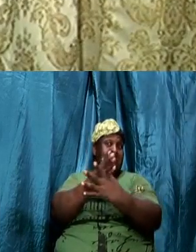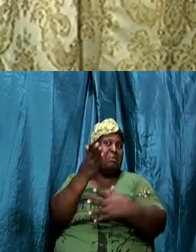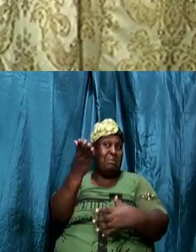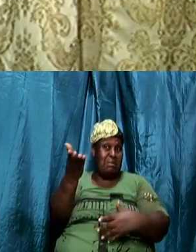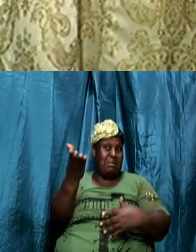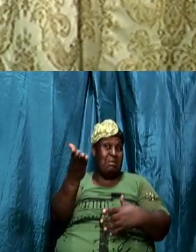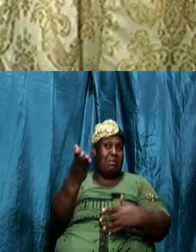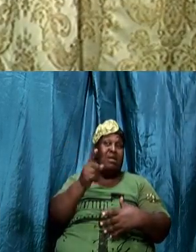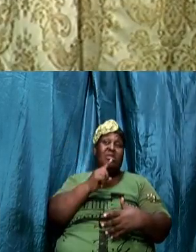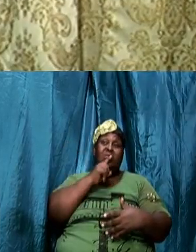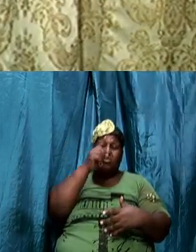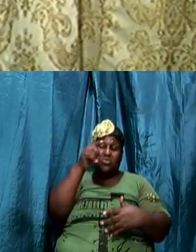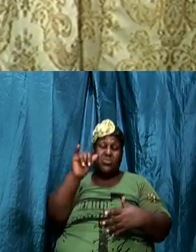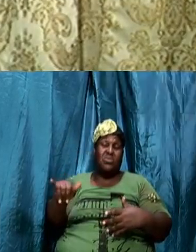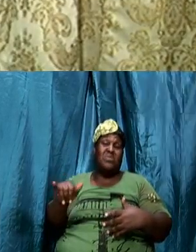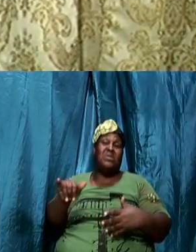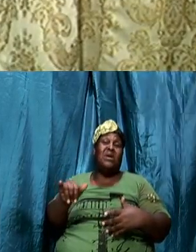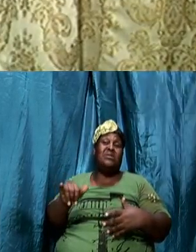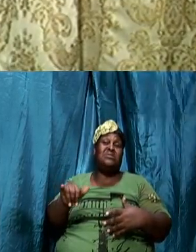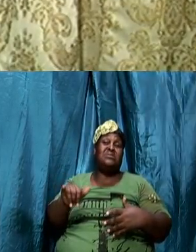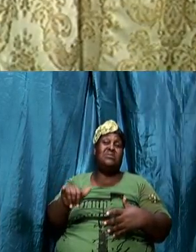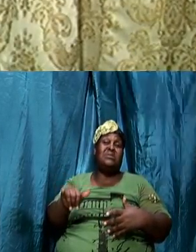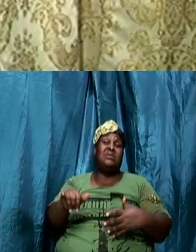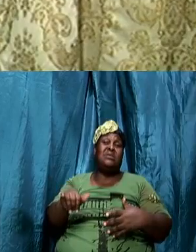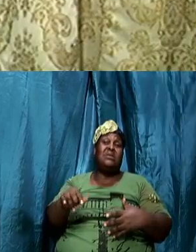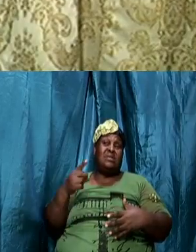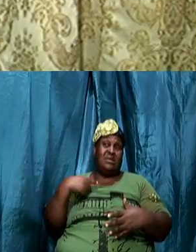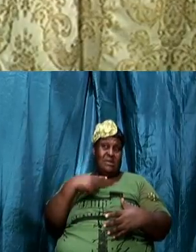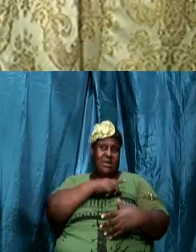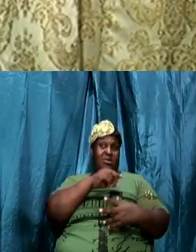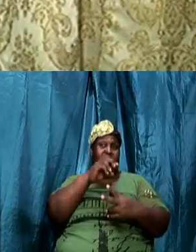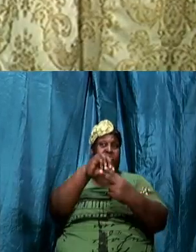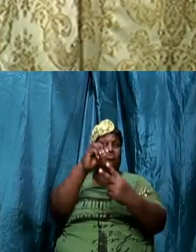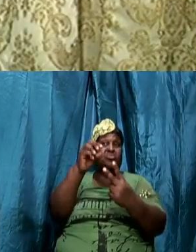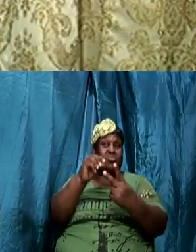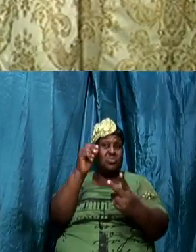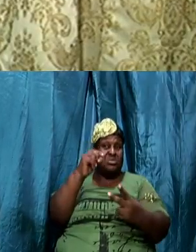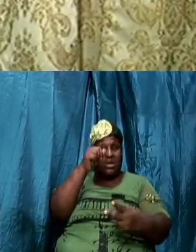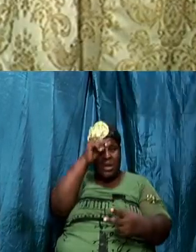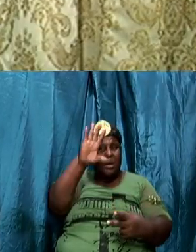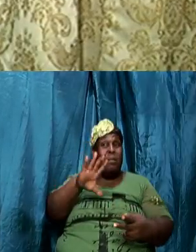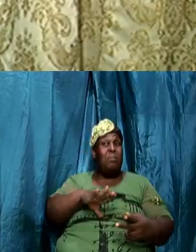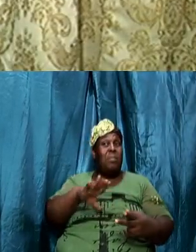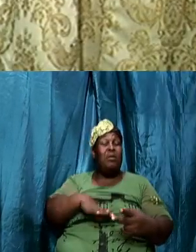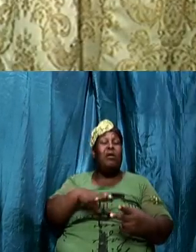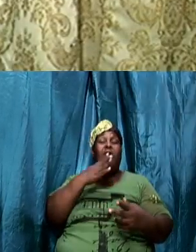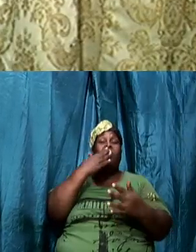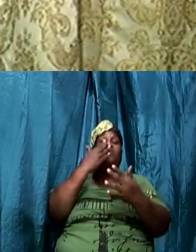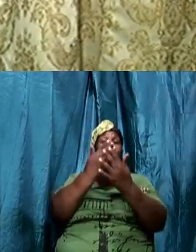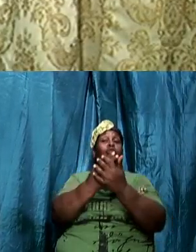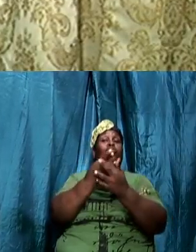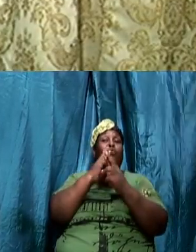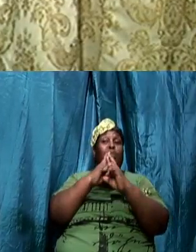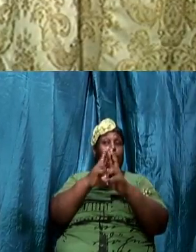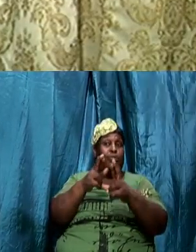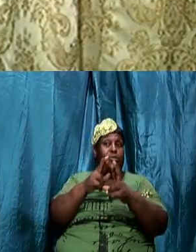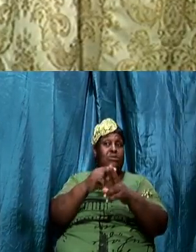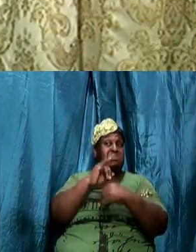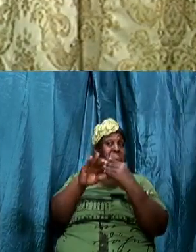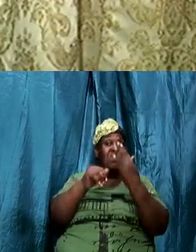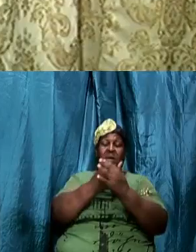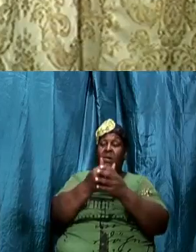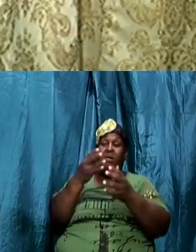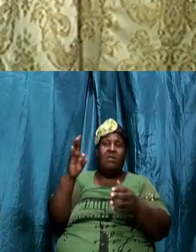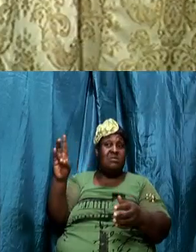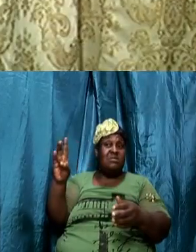the fact that he was chosen, and the Bible declared, you know, they were men that were of good report, all seven of them. Men